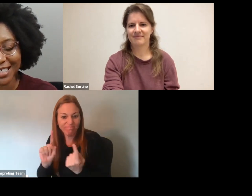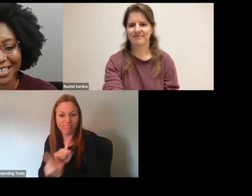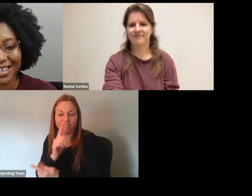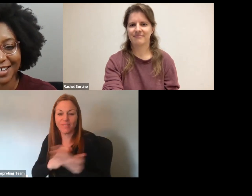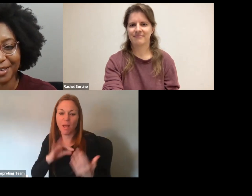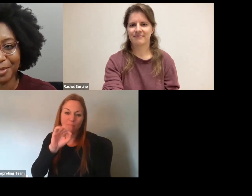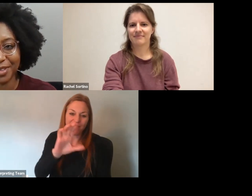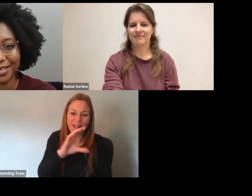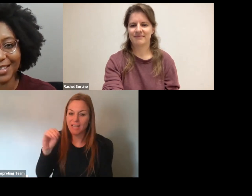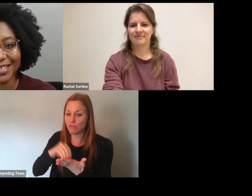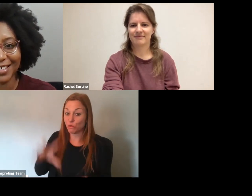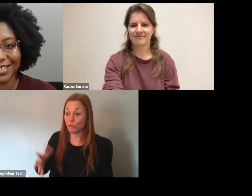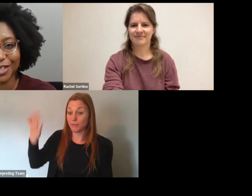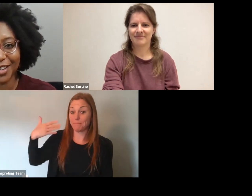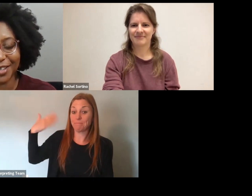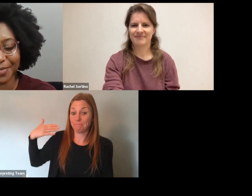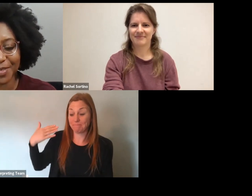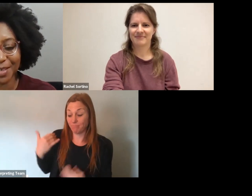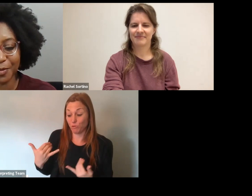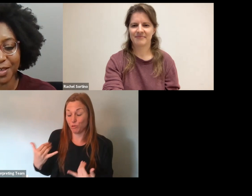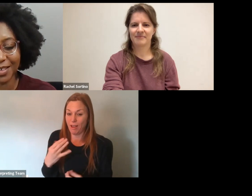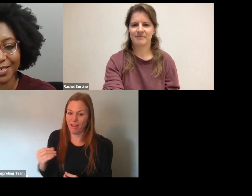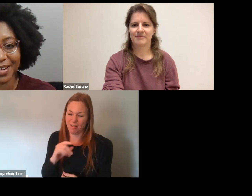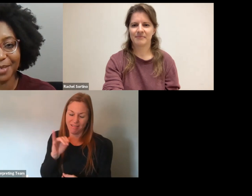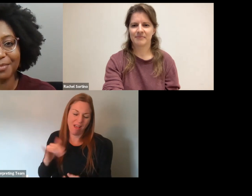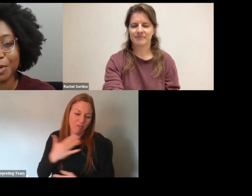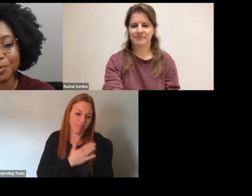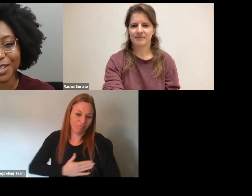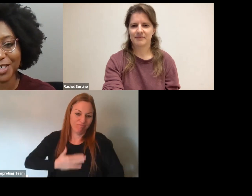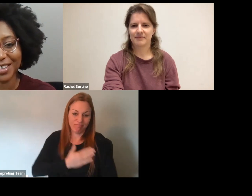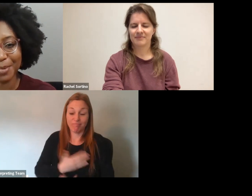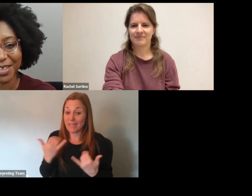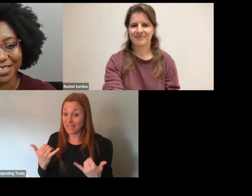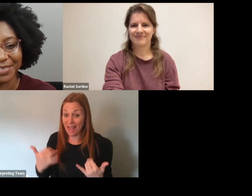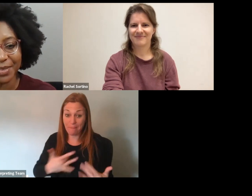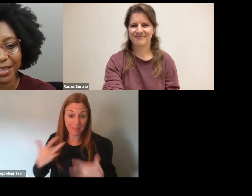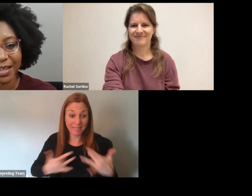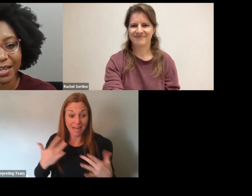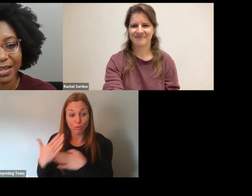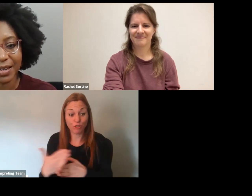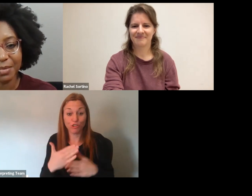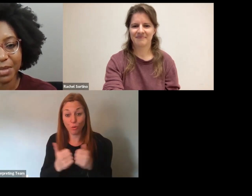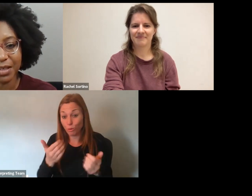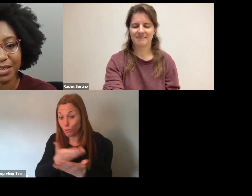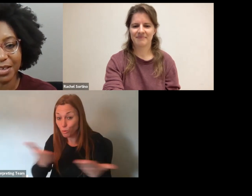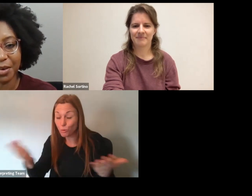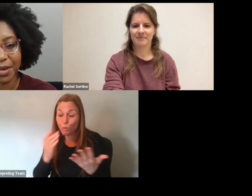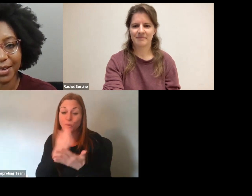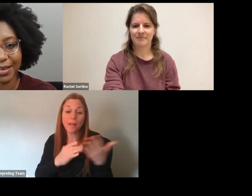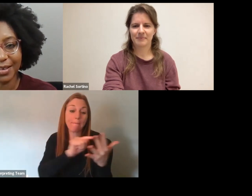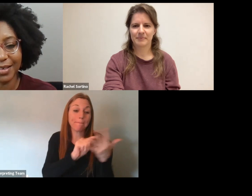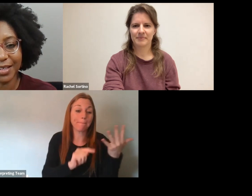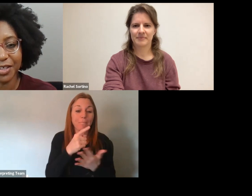earlier, and now I'm really excited to share some of the things that I'm most passionate about. Let me